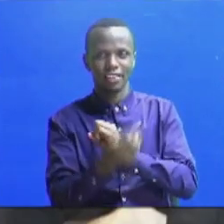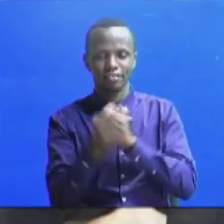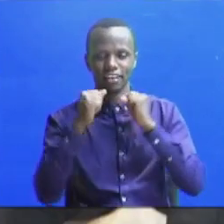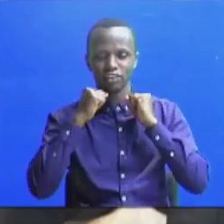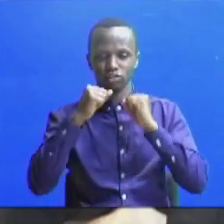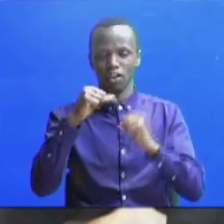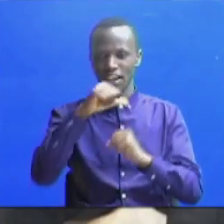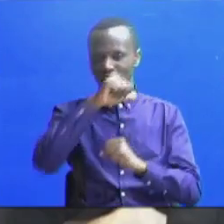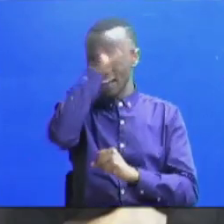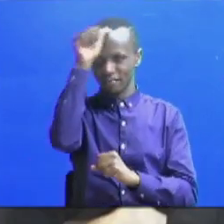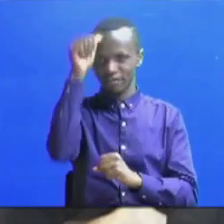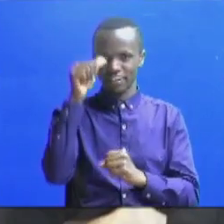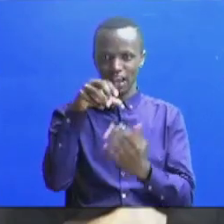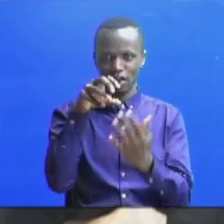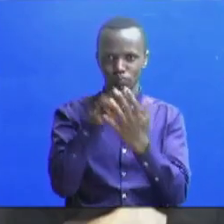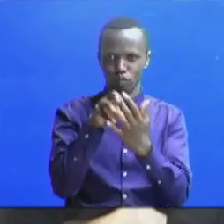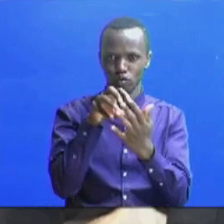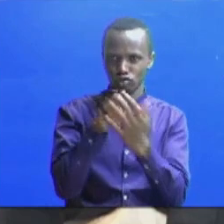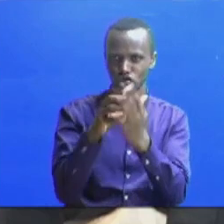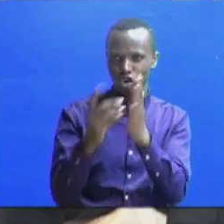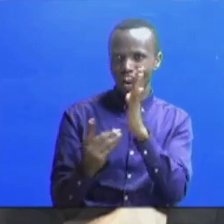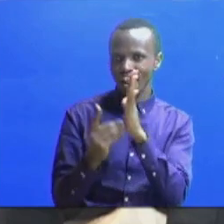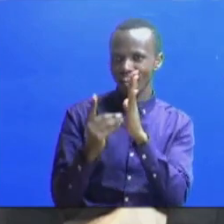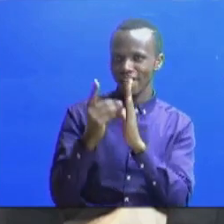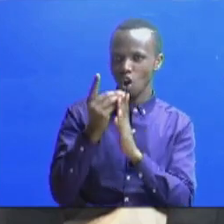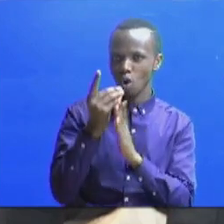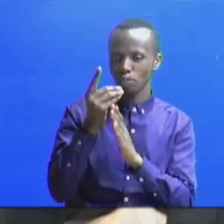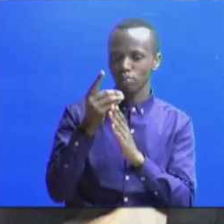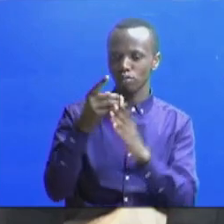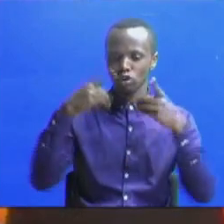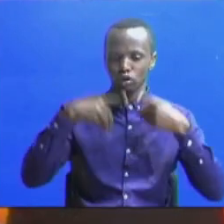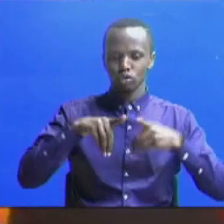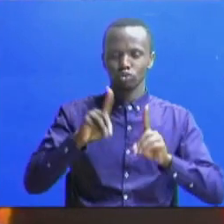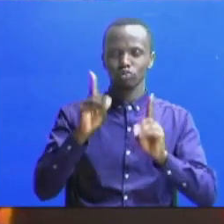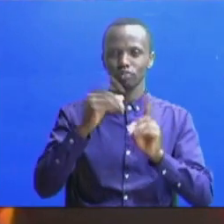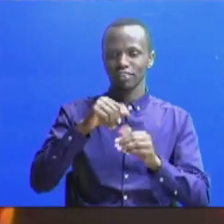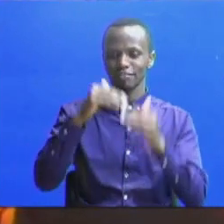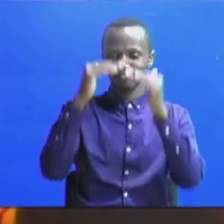position that will be further developed during the upcoming Africa